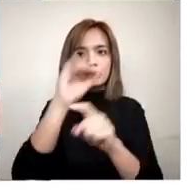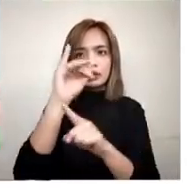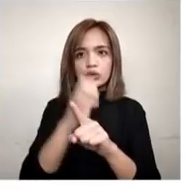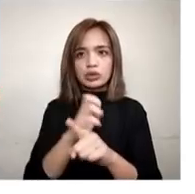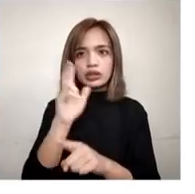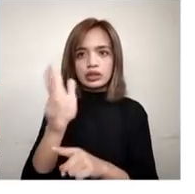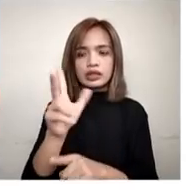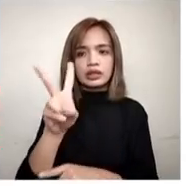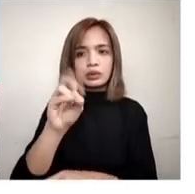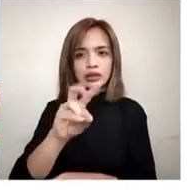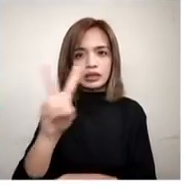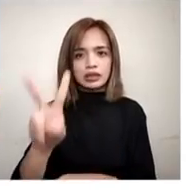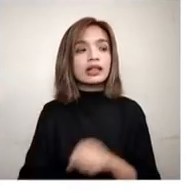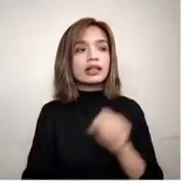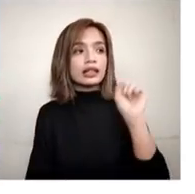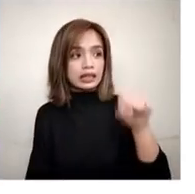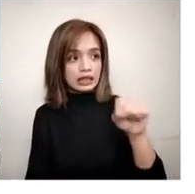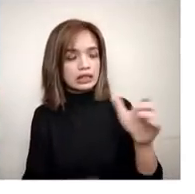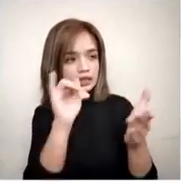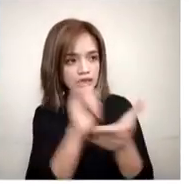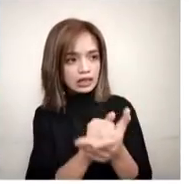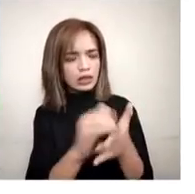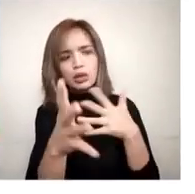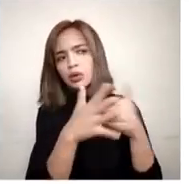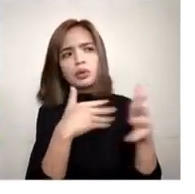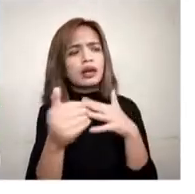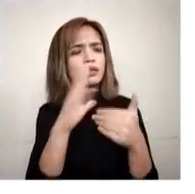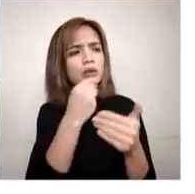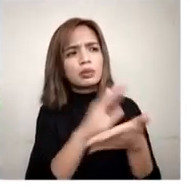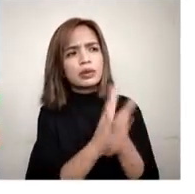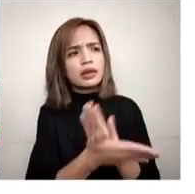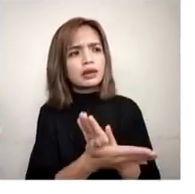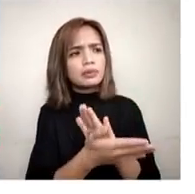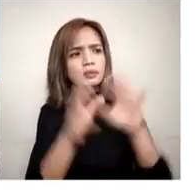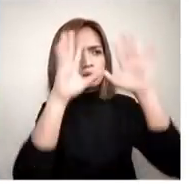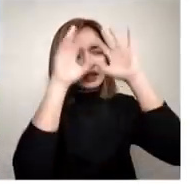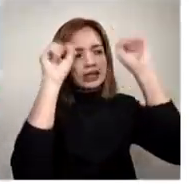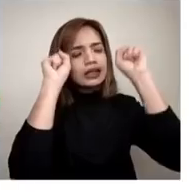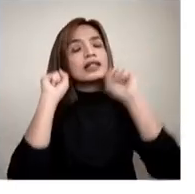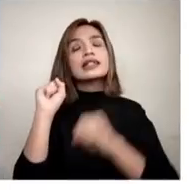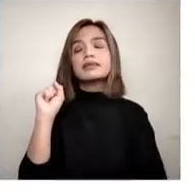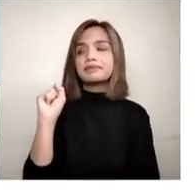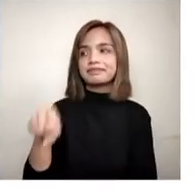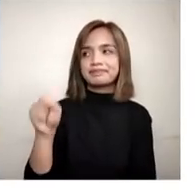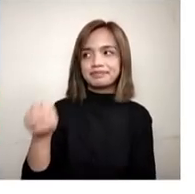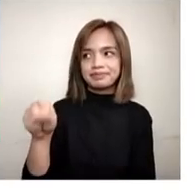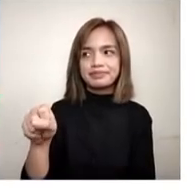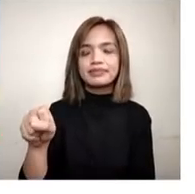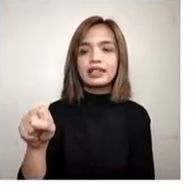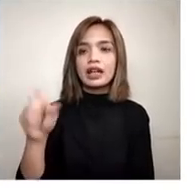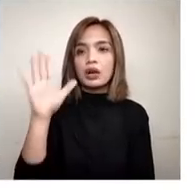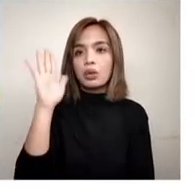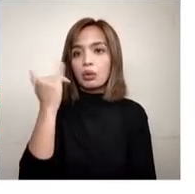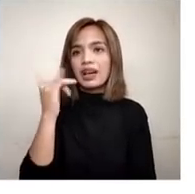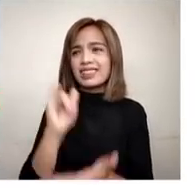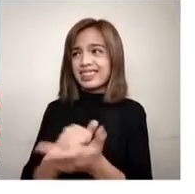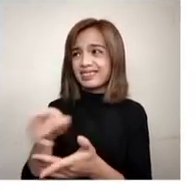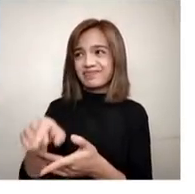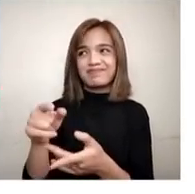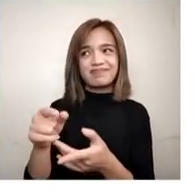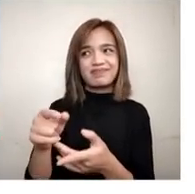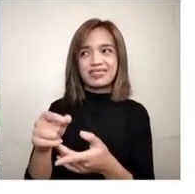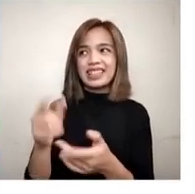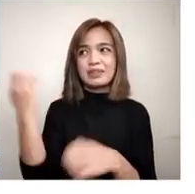core of whoever is going to lead next. That is correct, yes, because that is the immediate problem that we